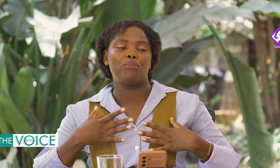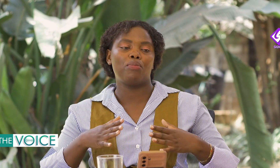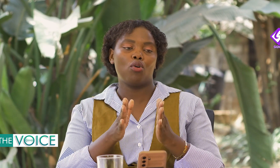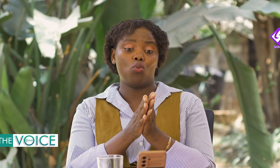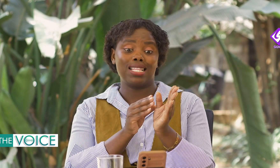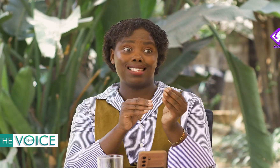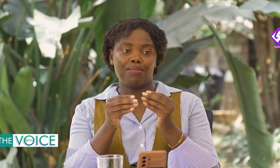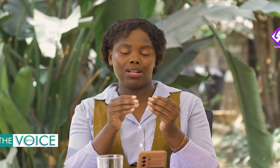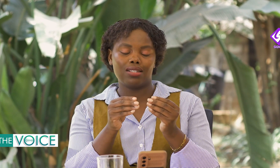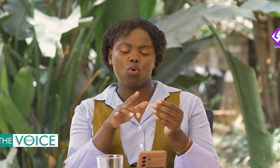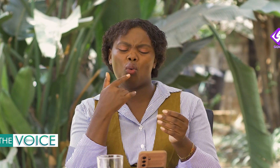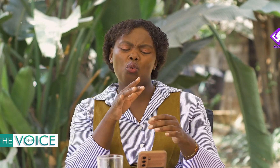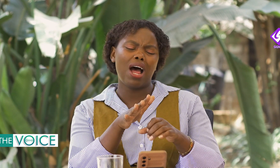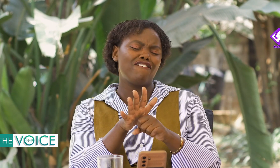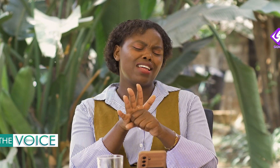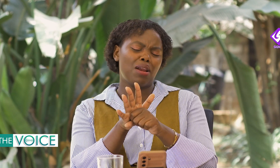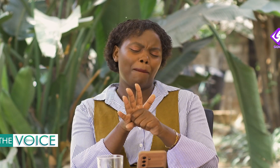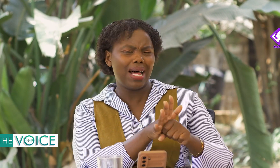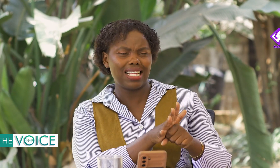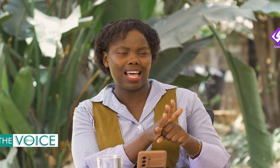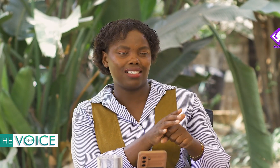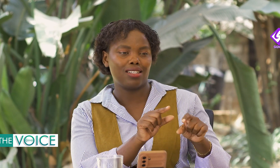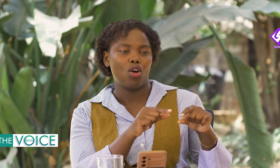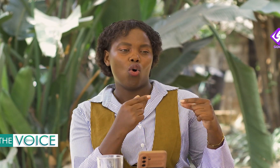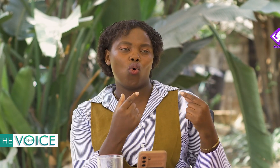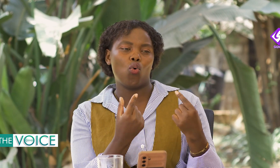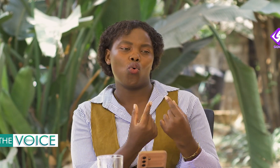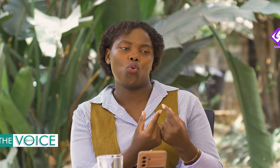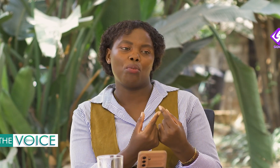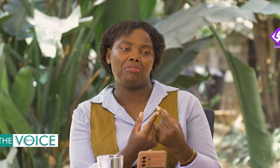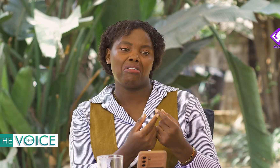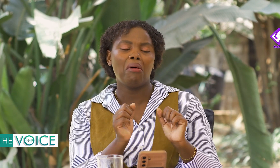groups? So please tell us.